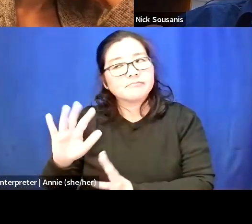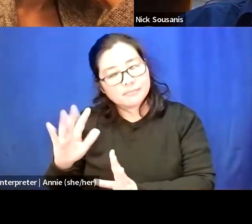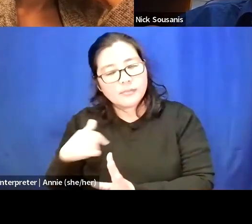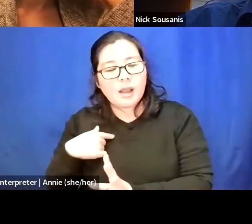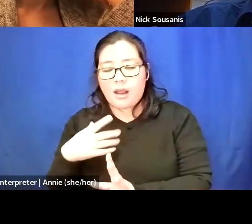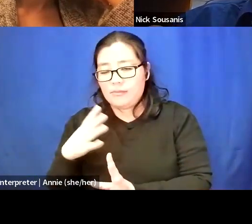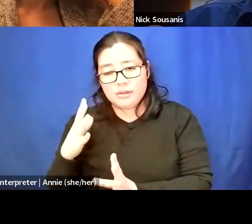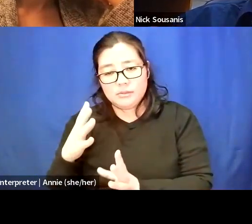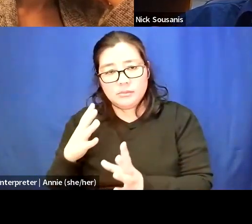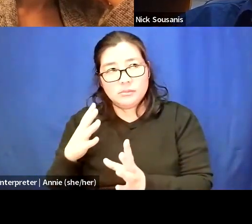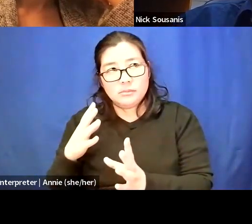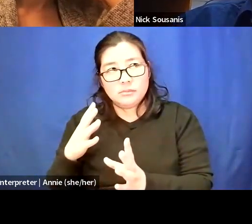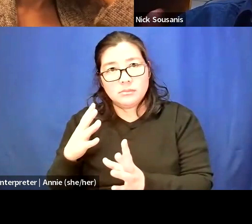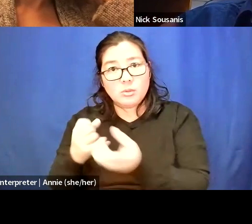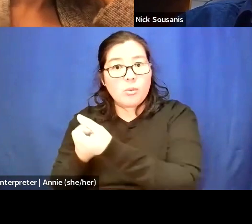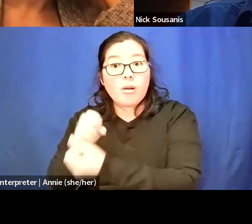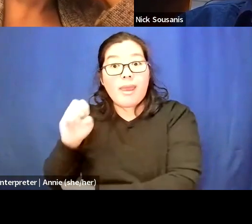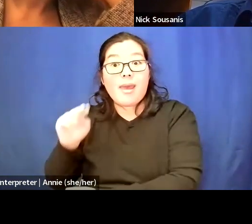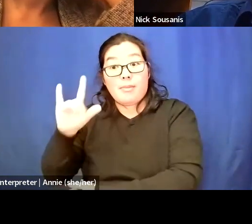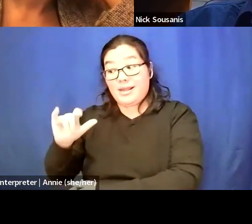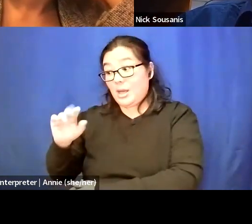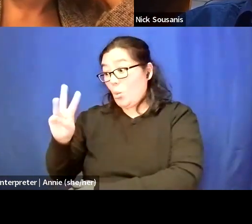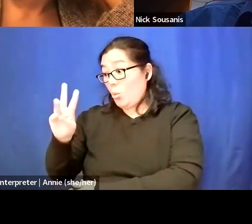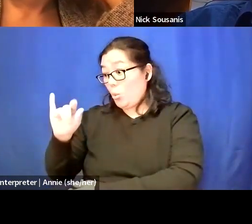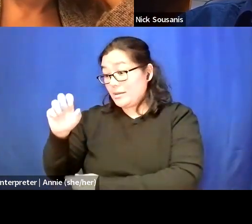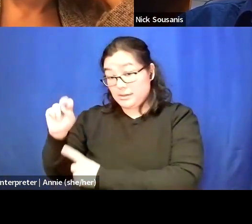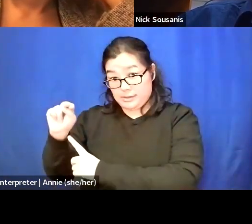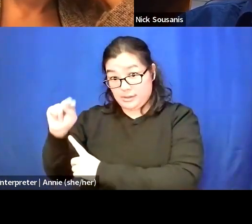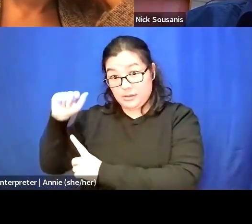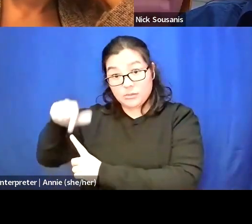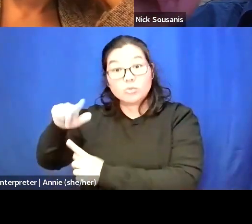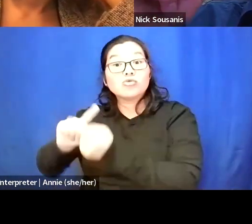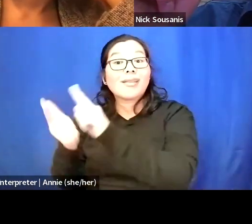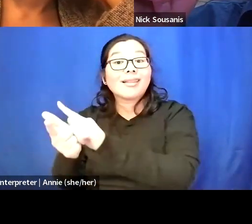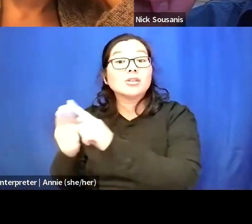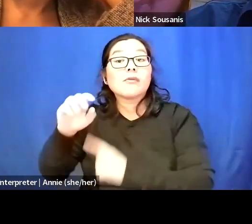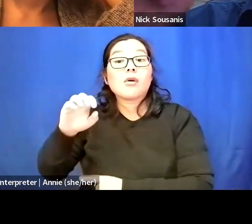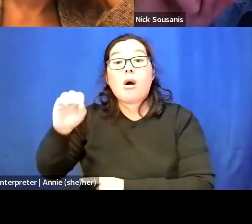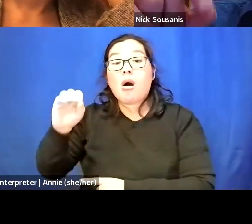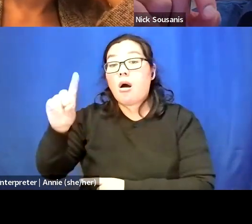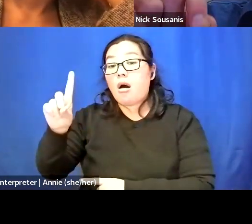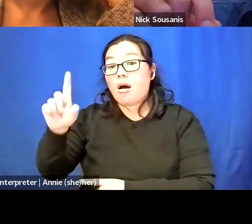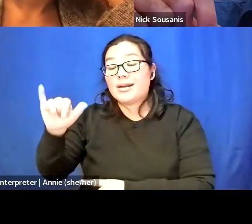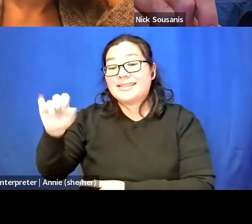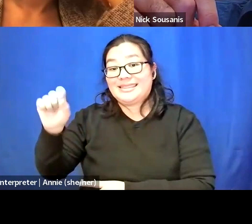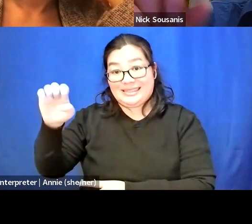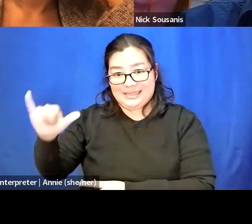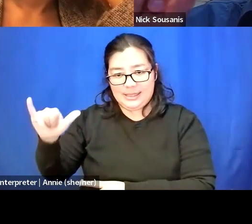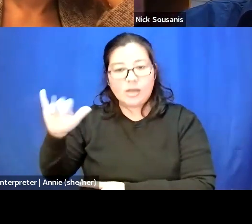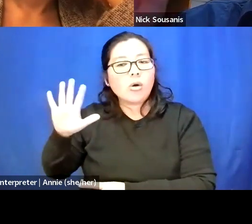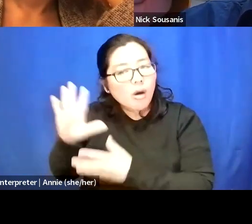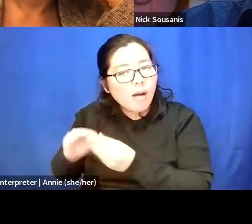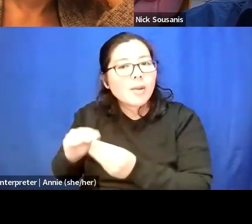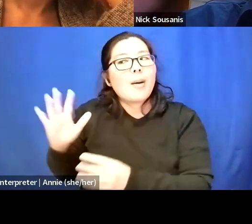Emily Wilson's translation of the Odyssey, and her comments on past translations of it, and